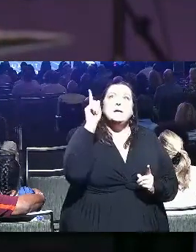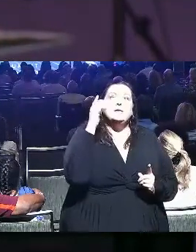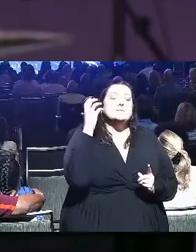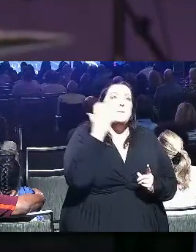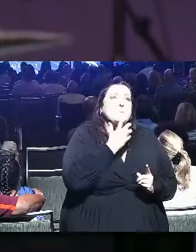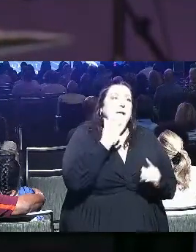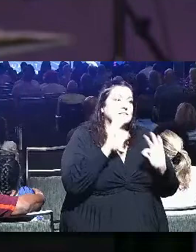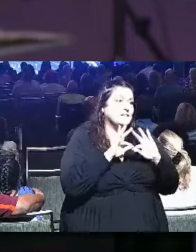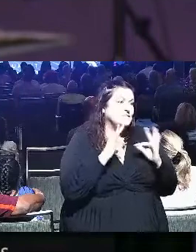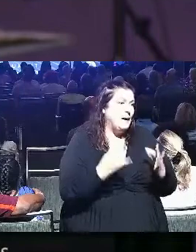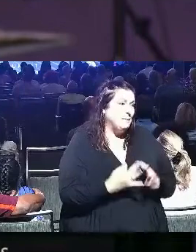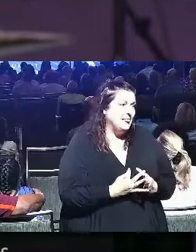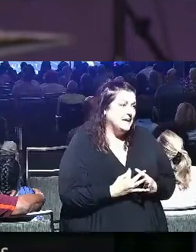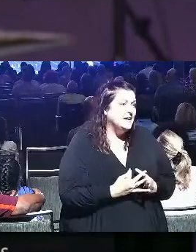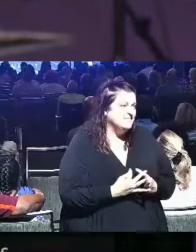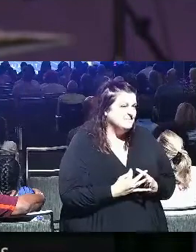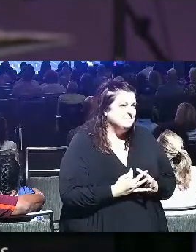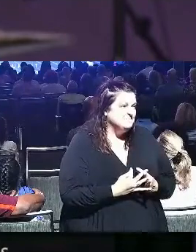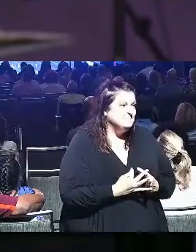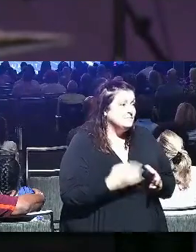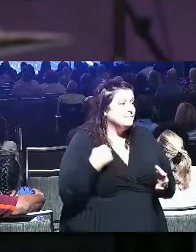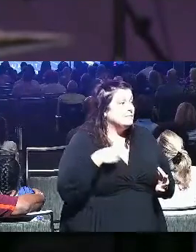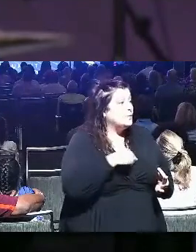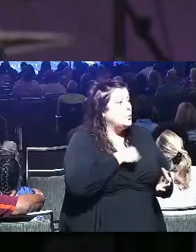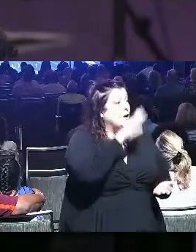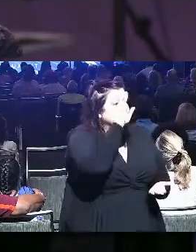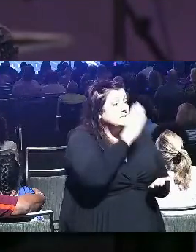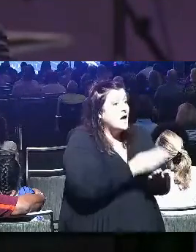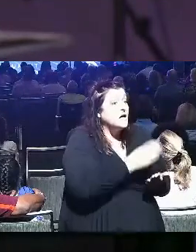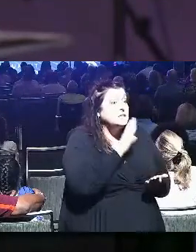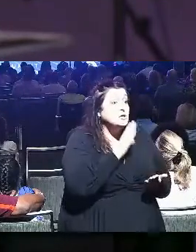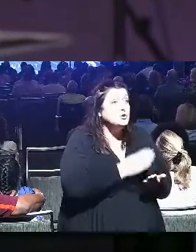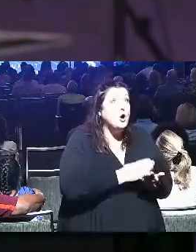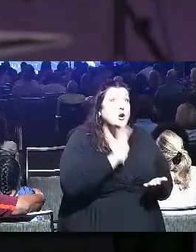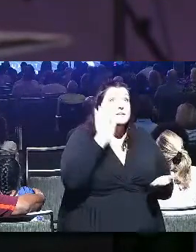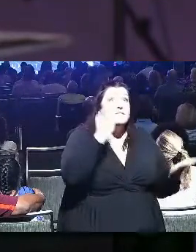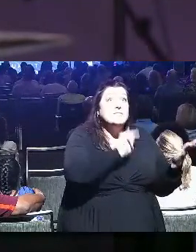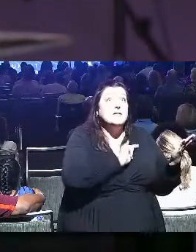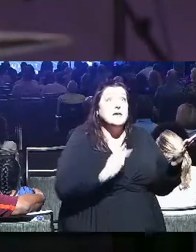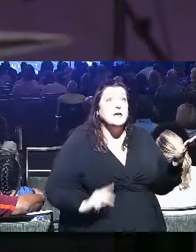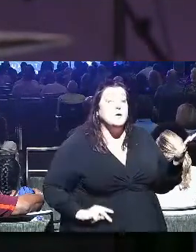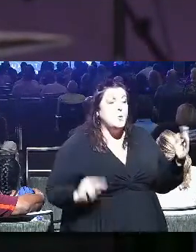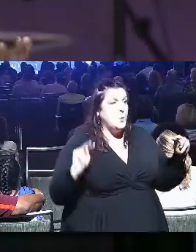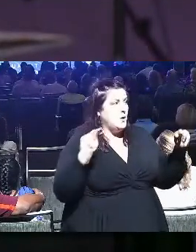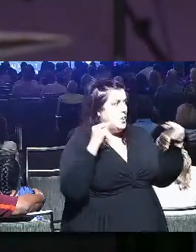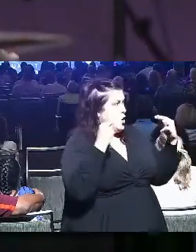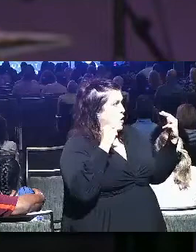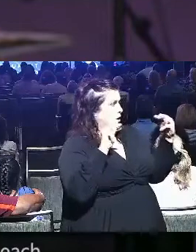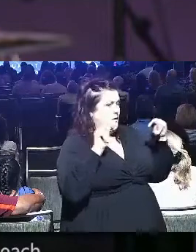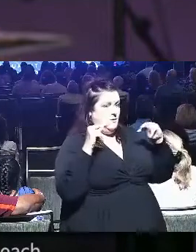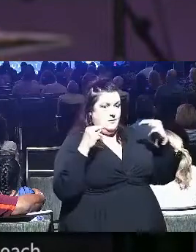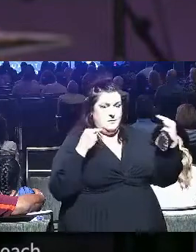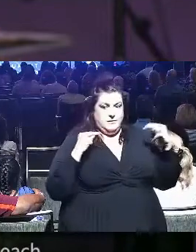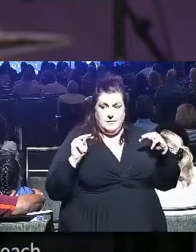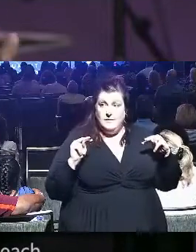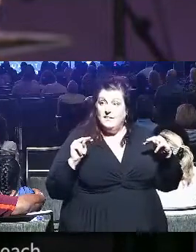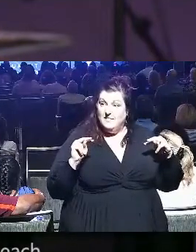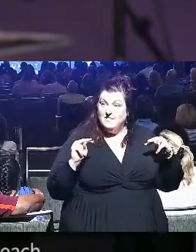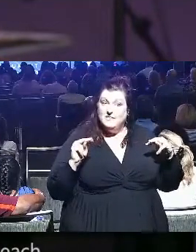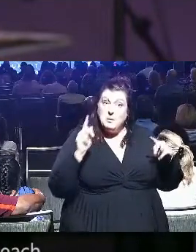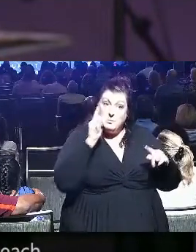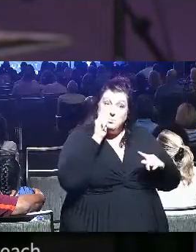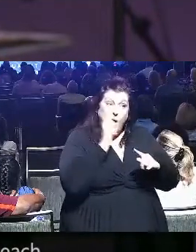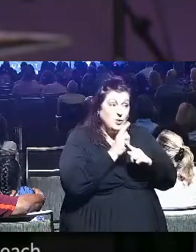family. We are sons and daughters of the King, and when we look at each other, we're like, we are truly brothers